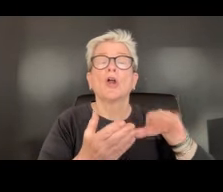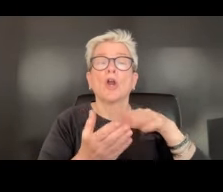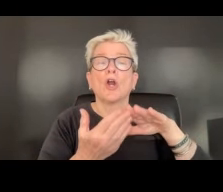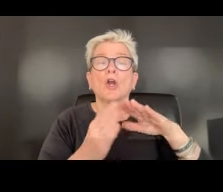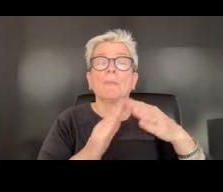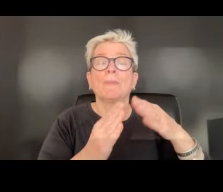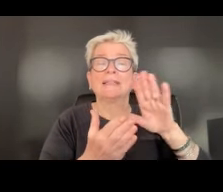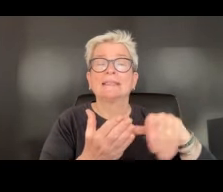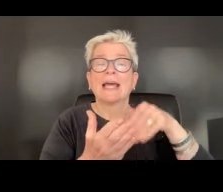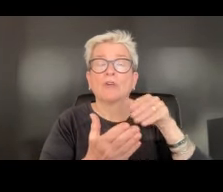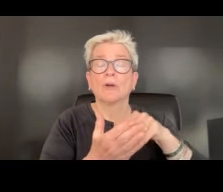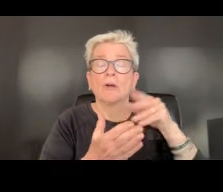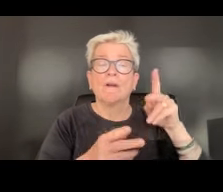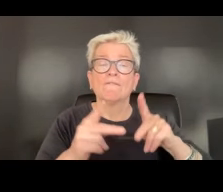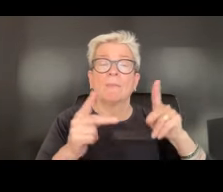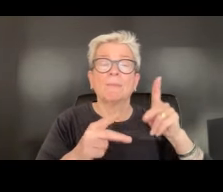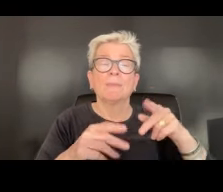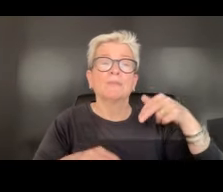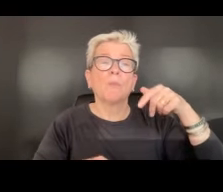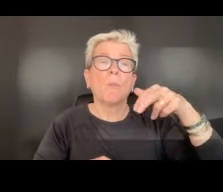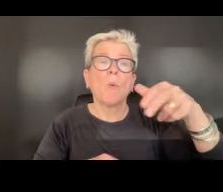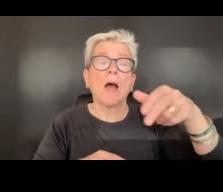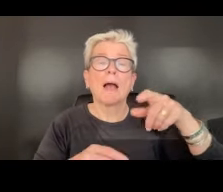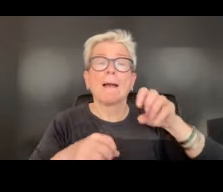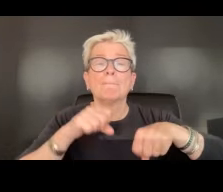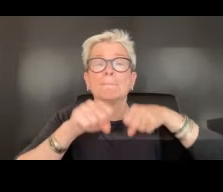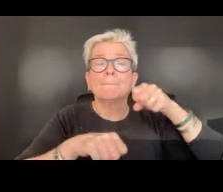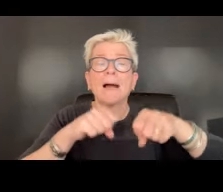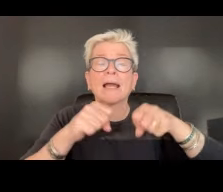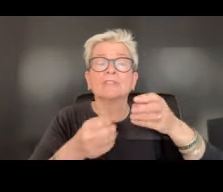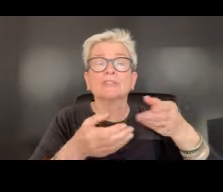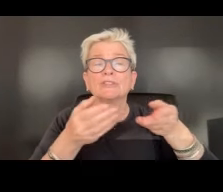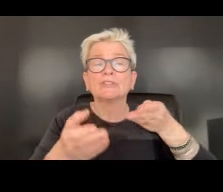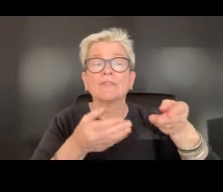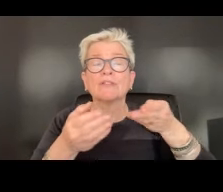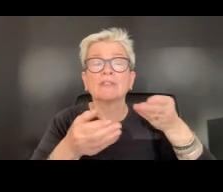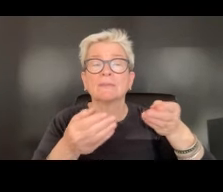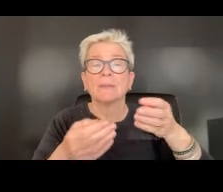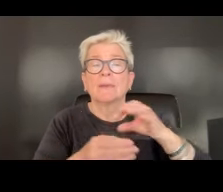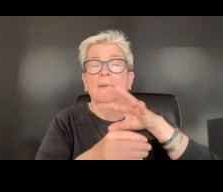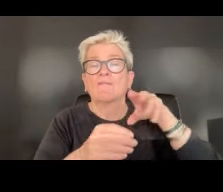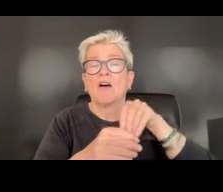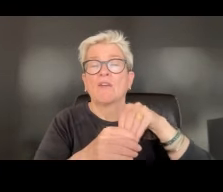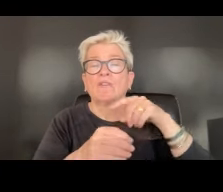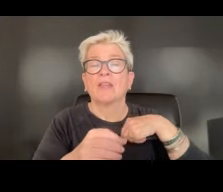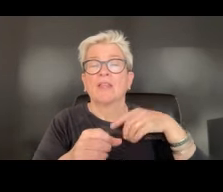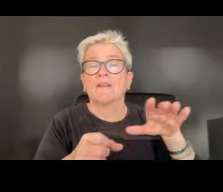that people to be able to walk and bike to shops and services to kind of really be part of complete communities.